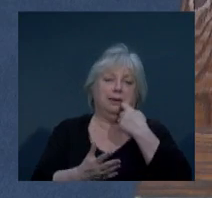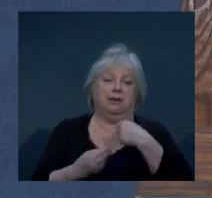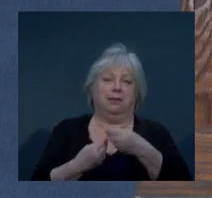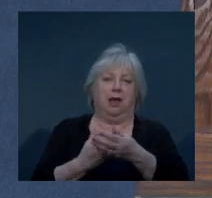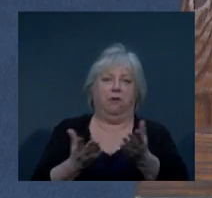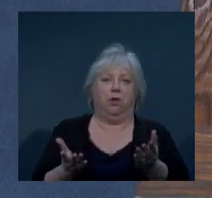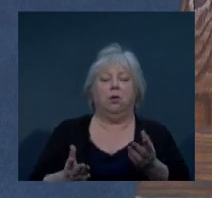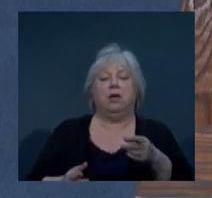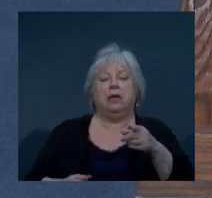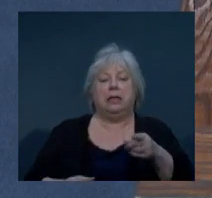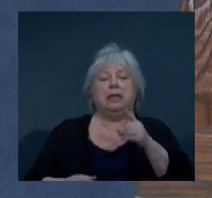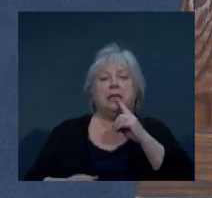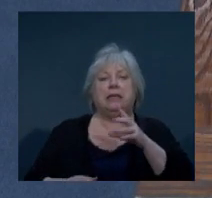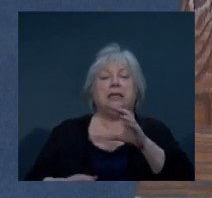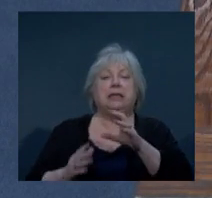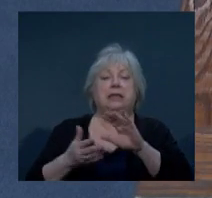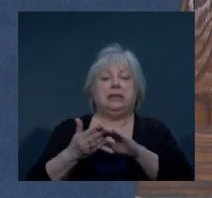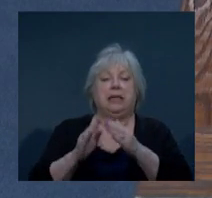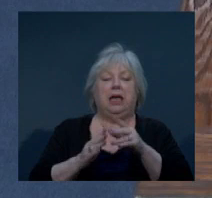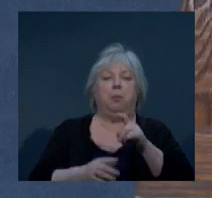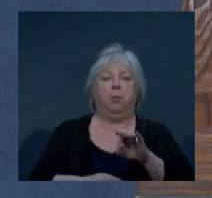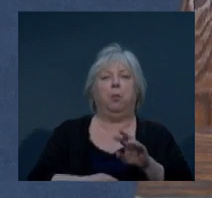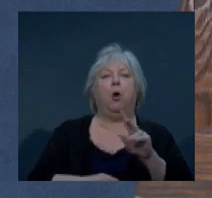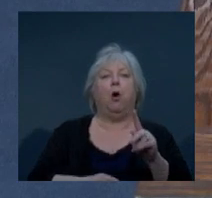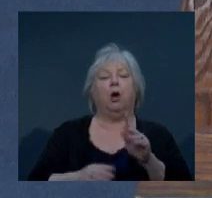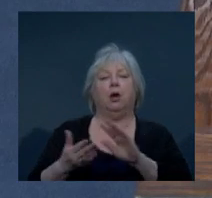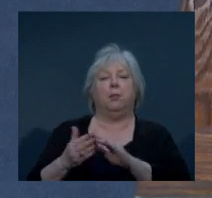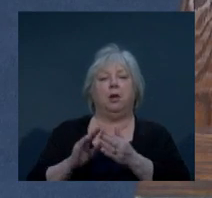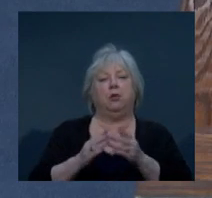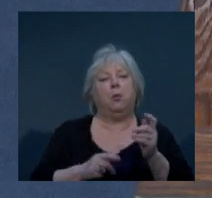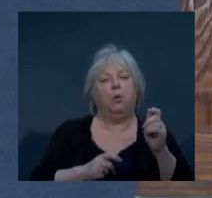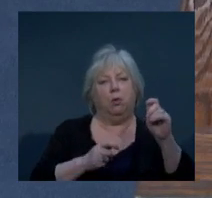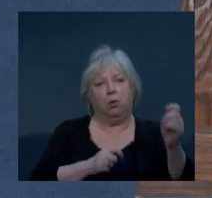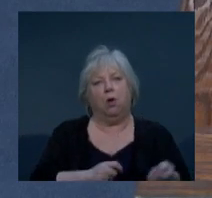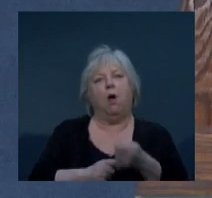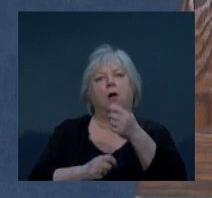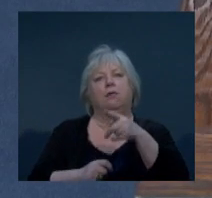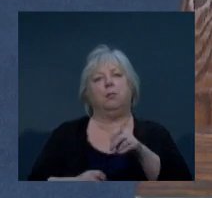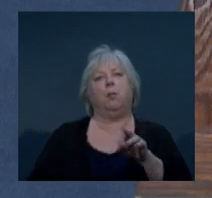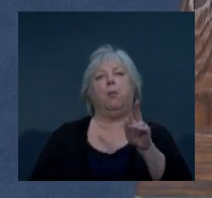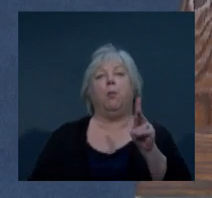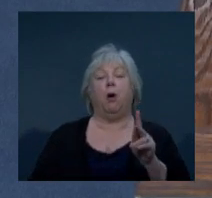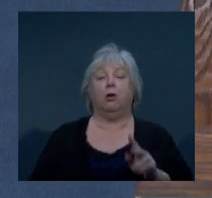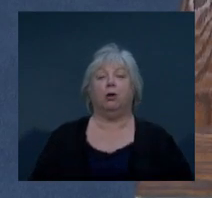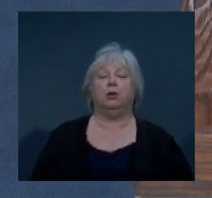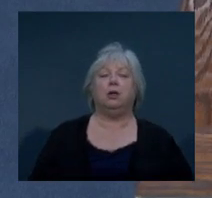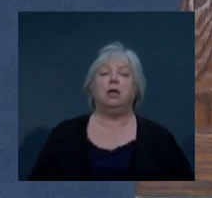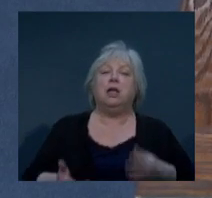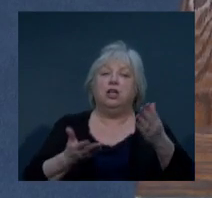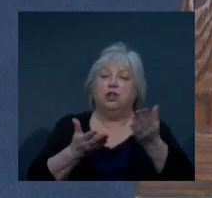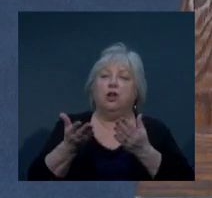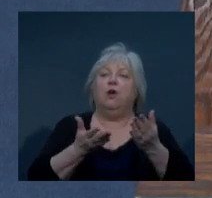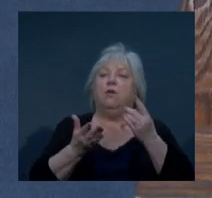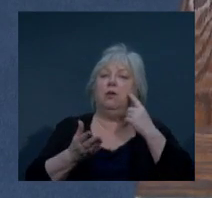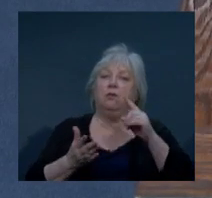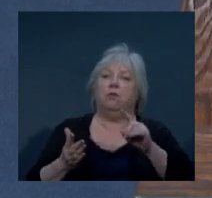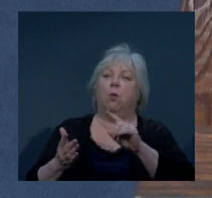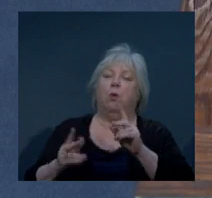It is a city park, a municipal golf park, a service to the